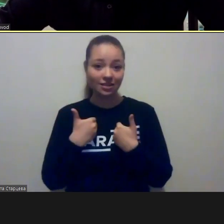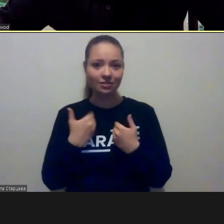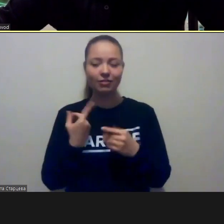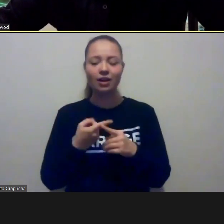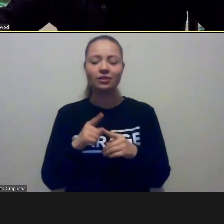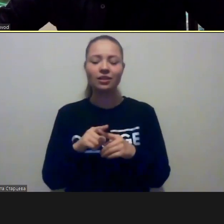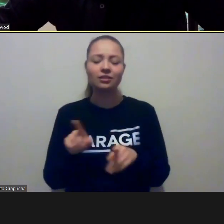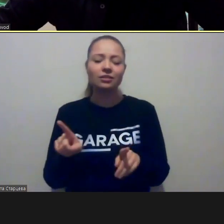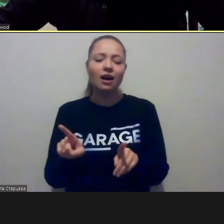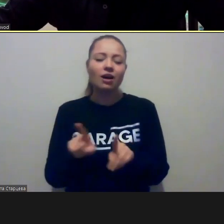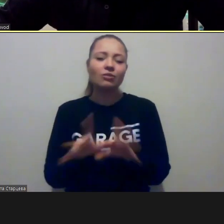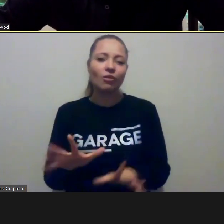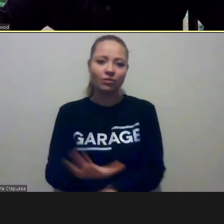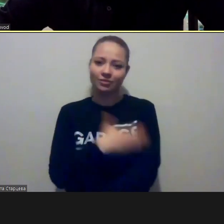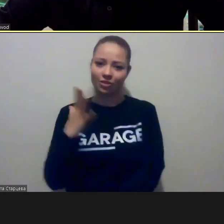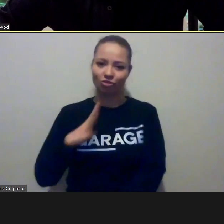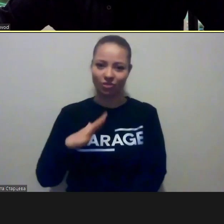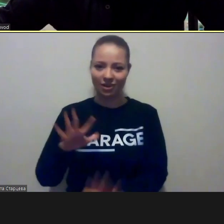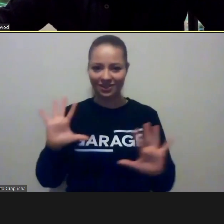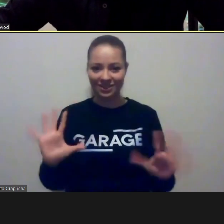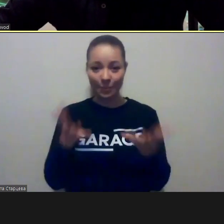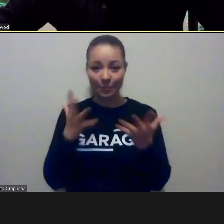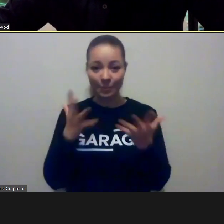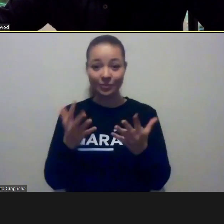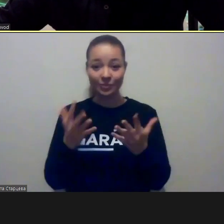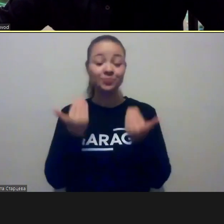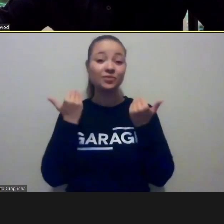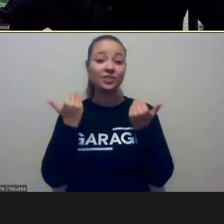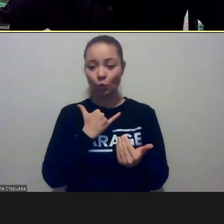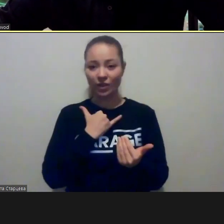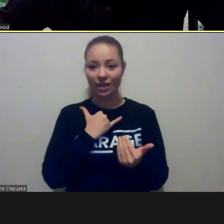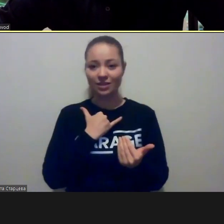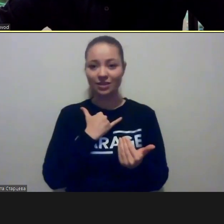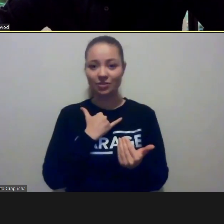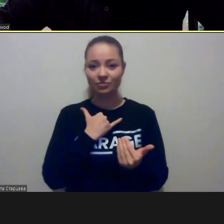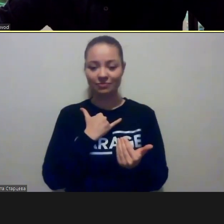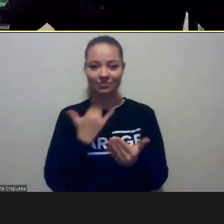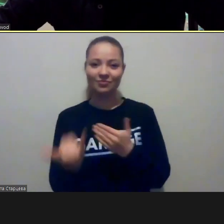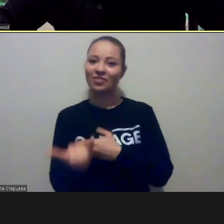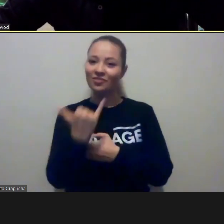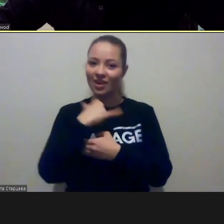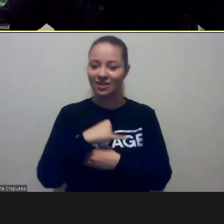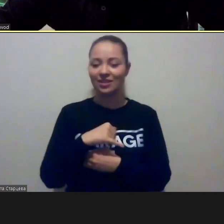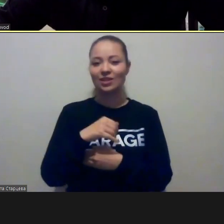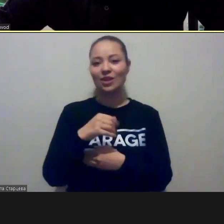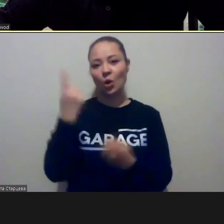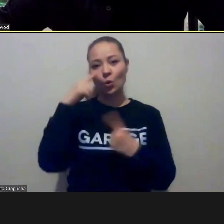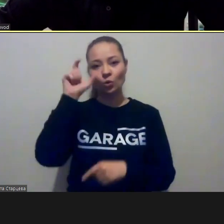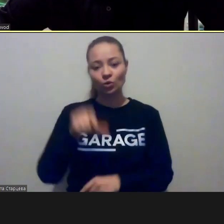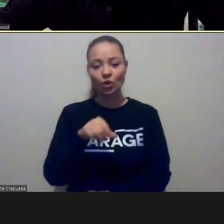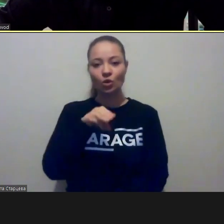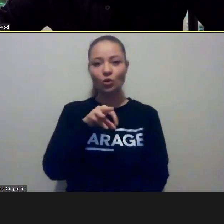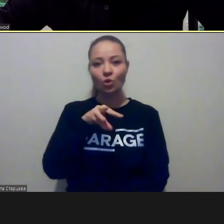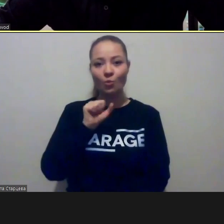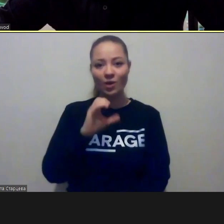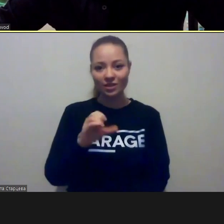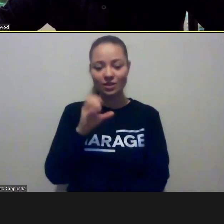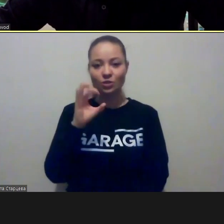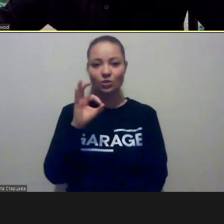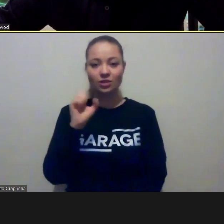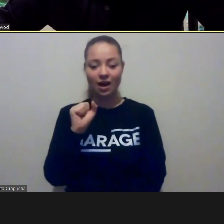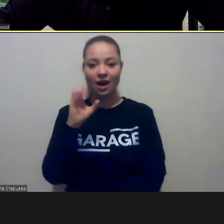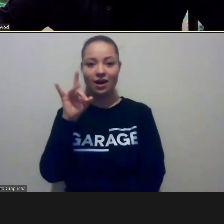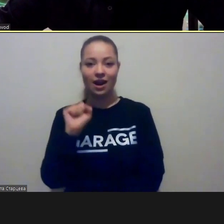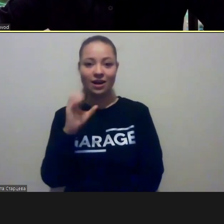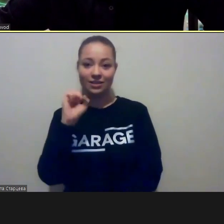and experience. And we have been waiting long for this meeting. And today we have Tomás Saraceno.